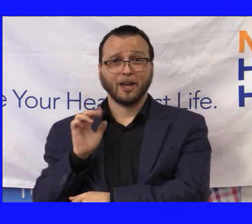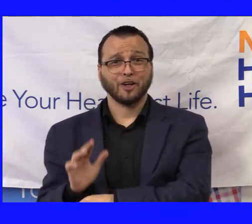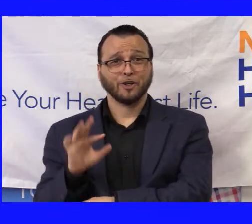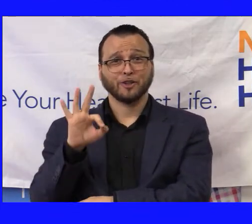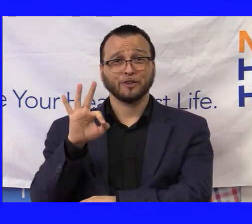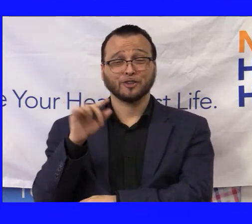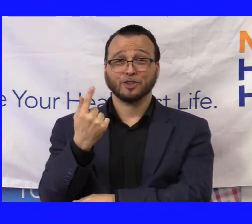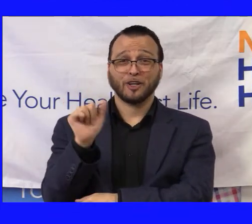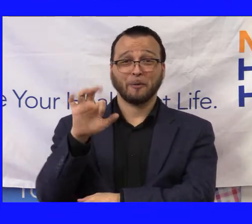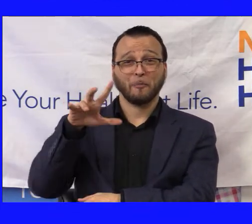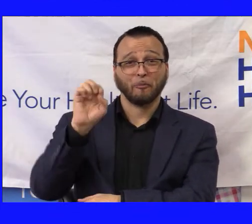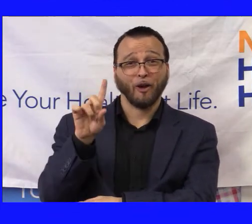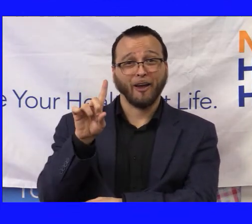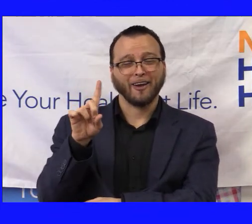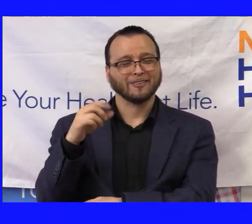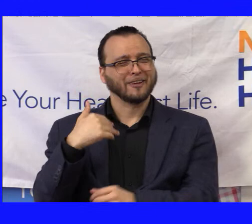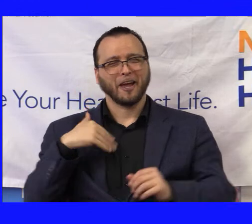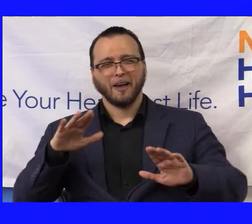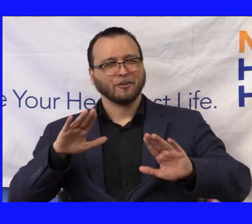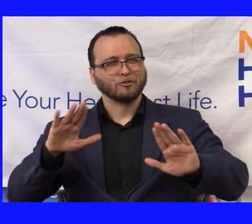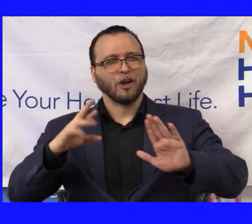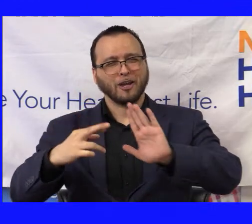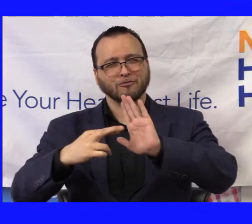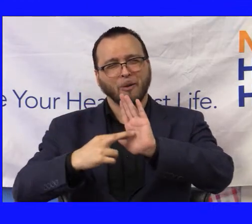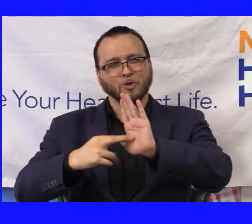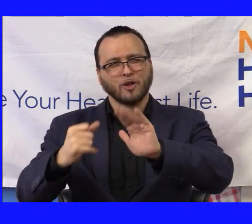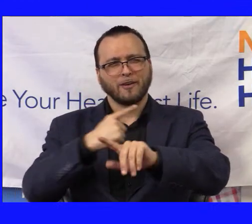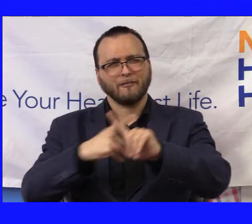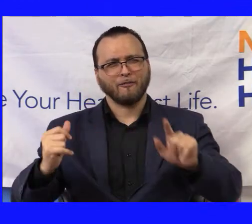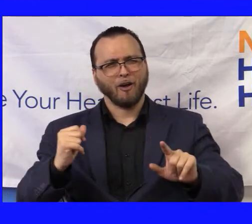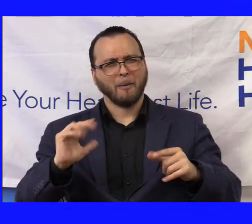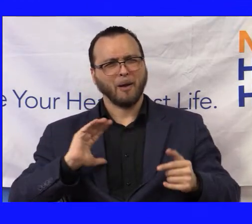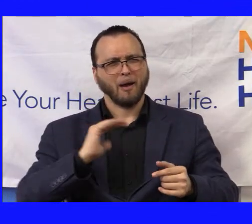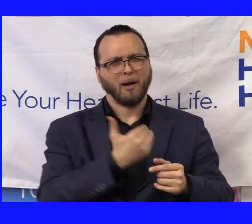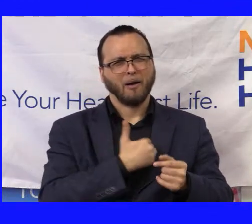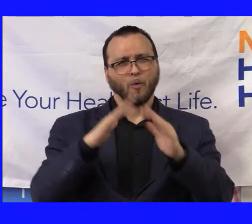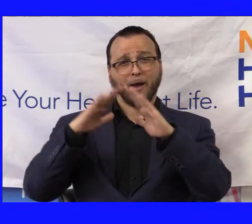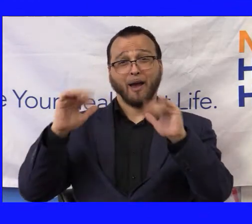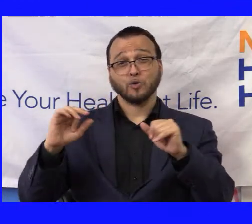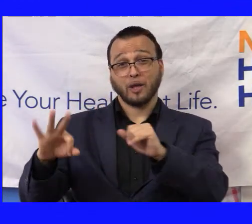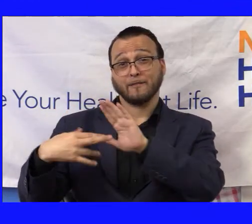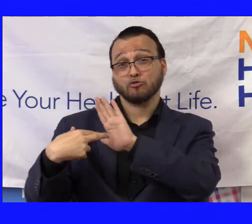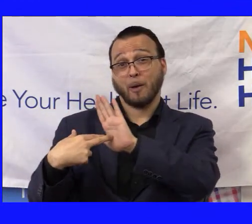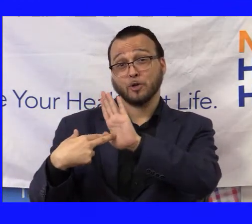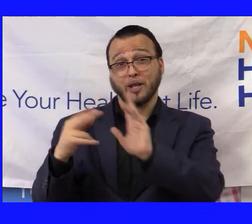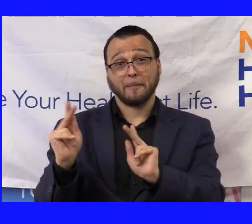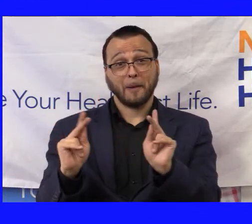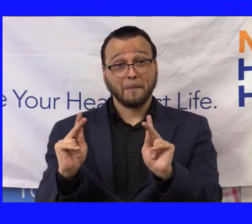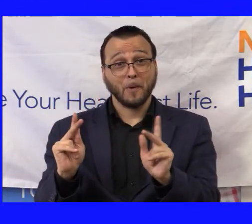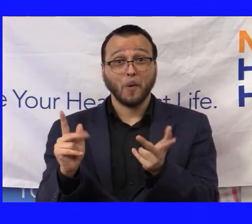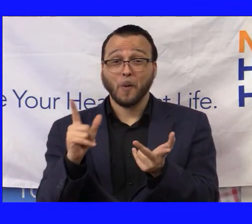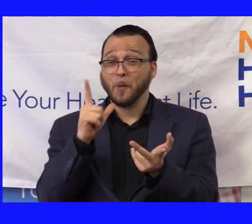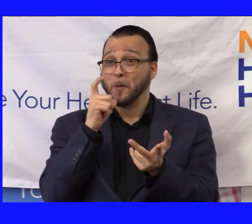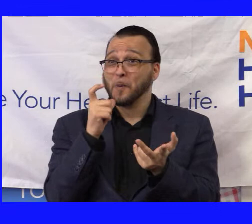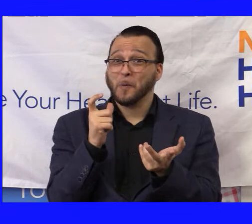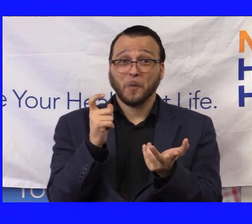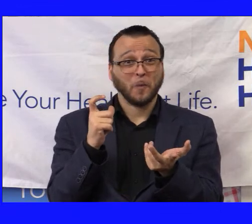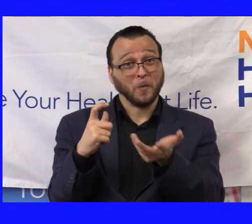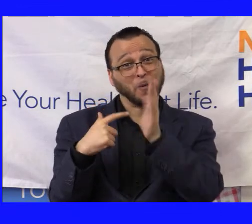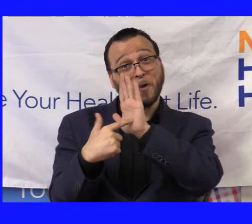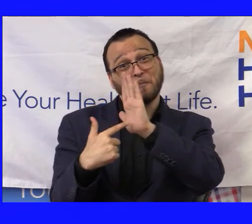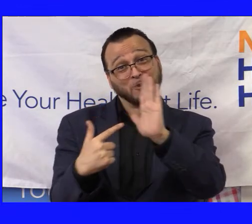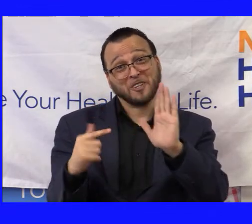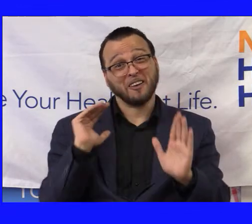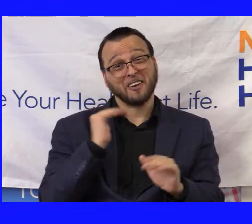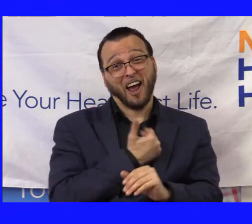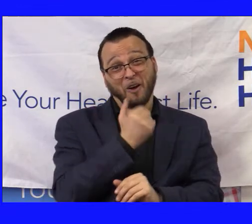great representation from our House of Representatives folks who represent our